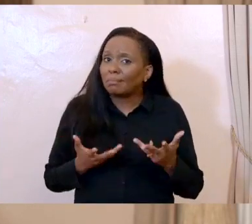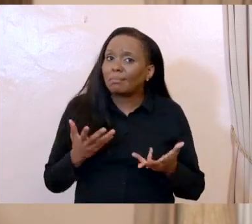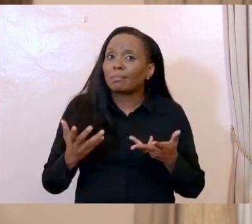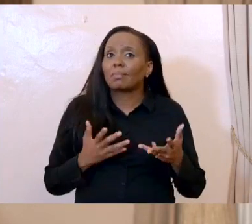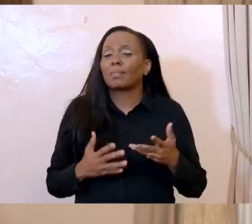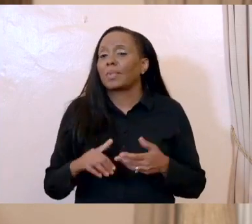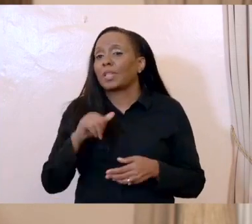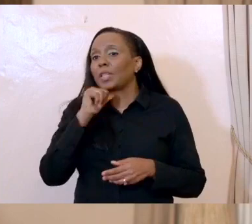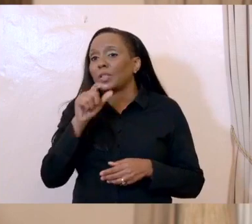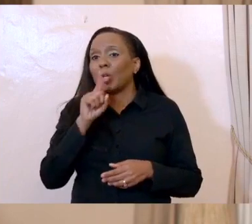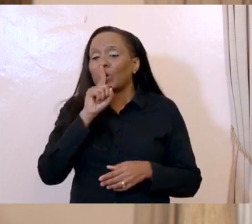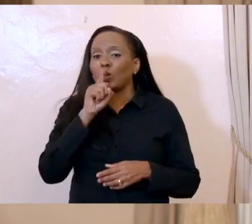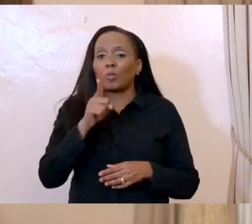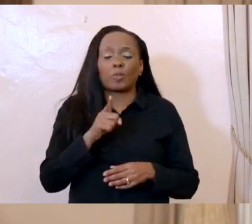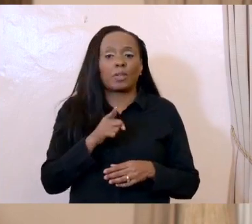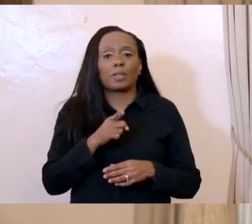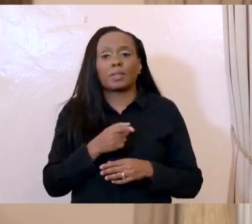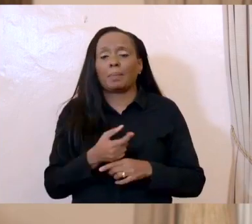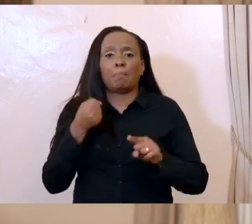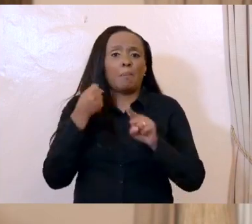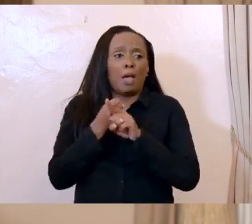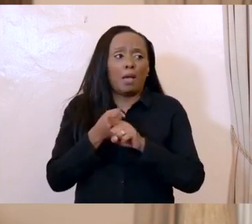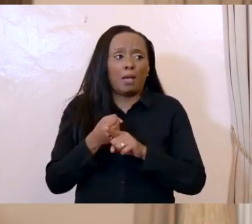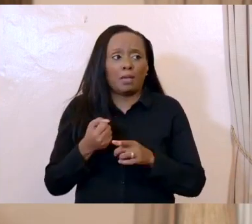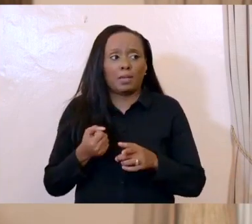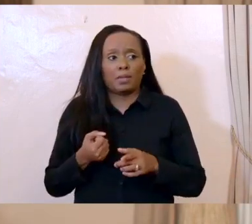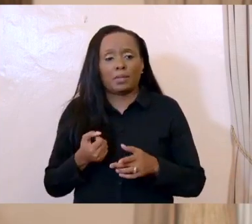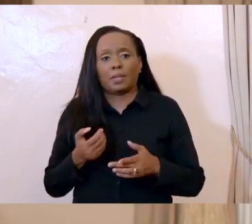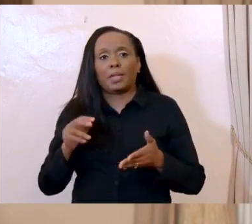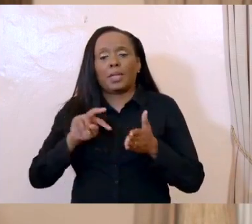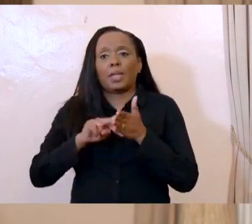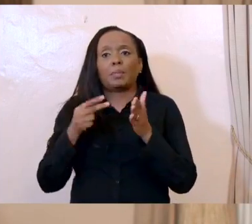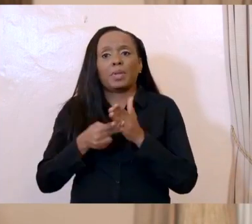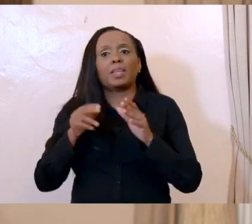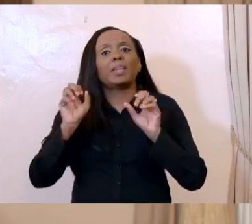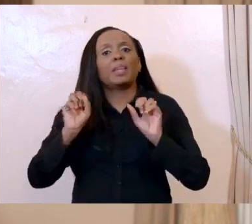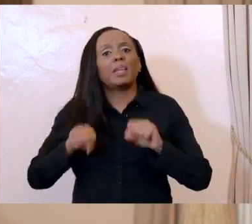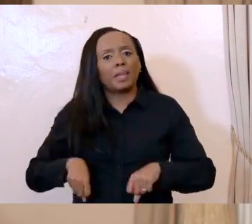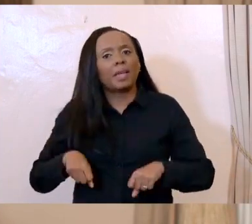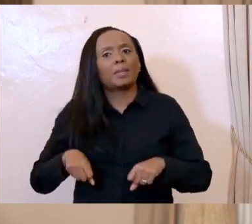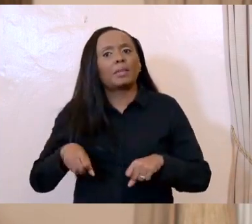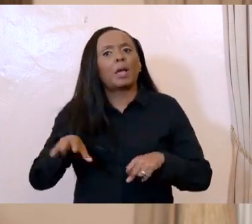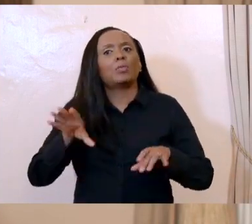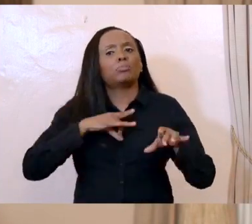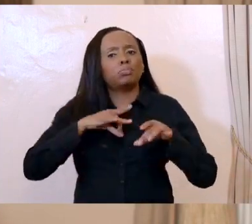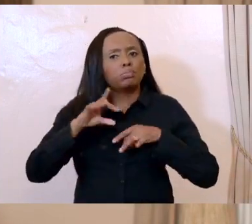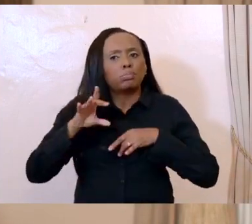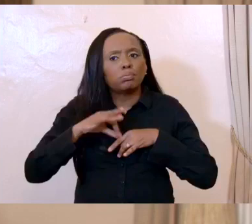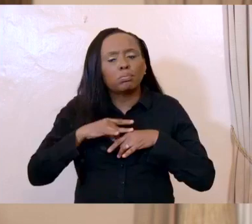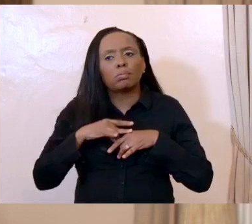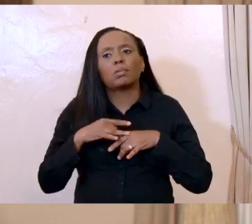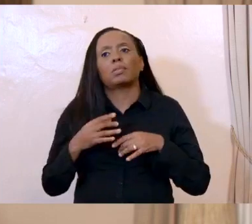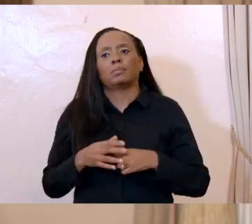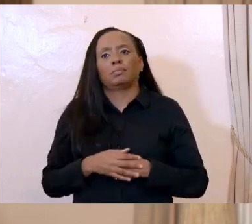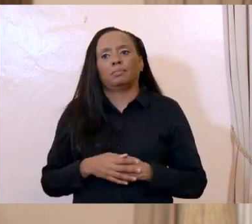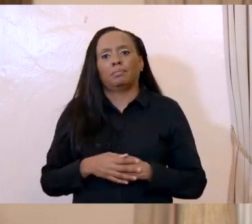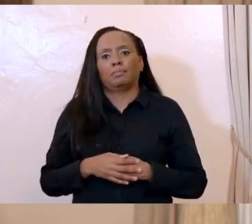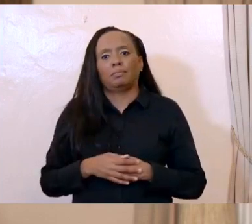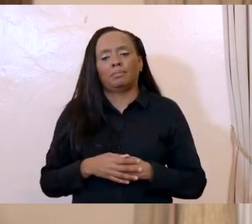at preventing COVID-19 transmission deteriorates because they're not designed for reuse.